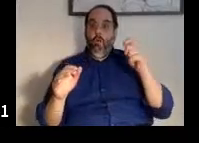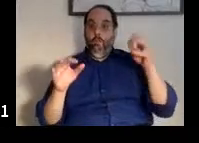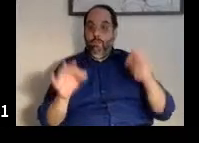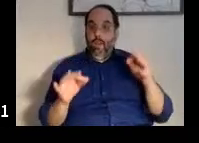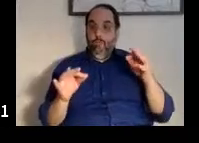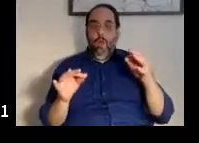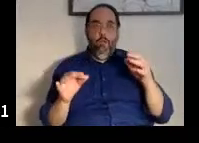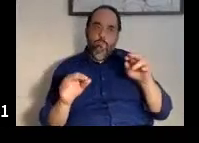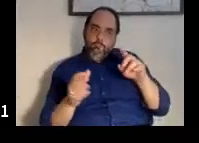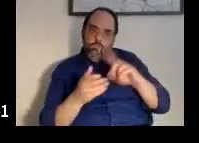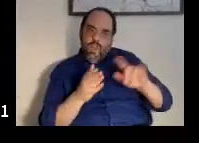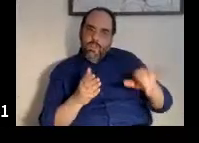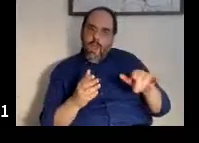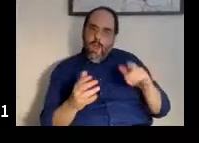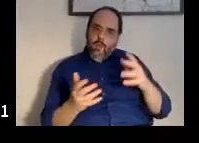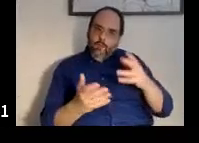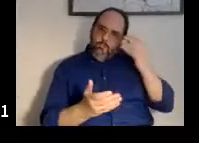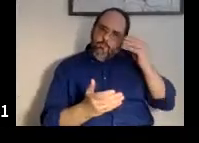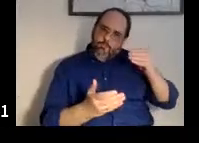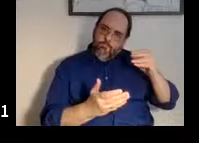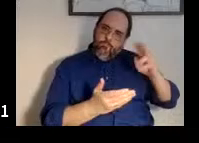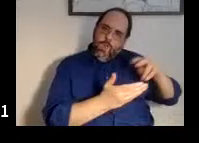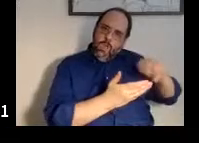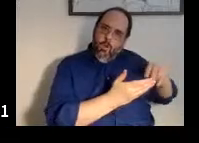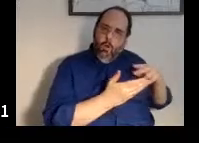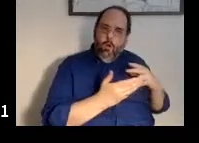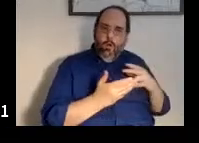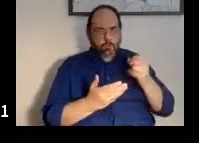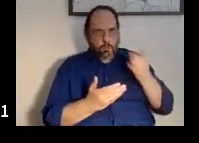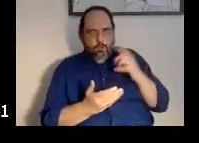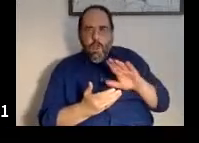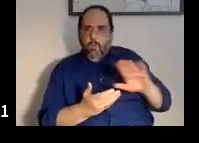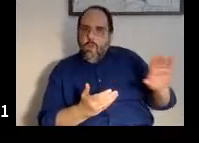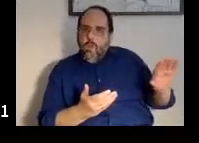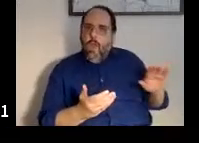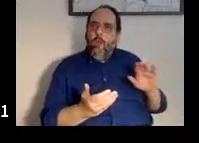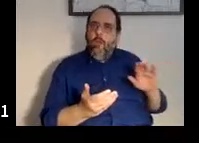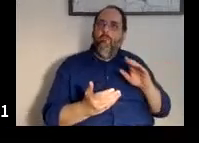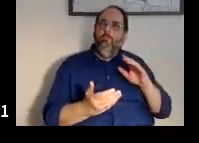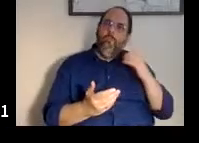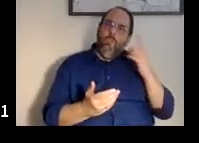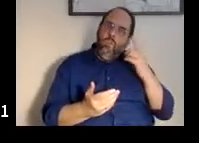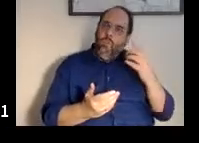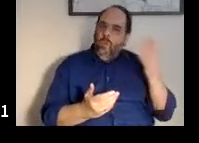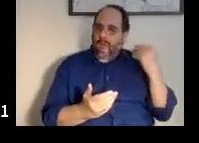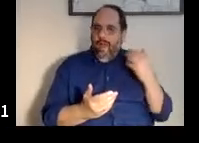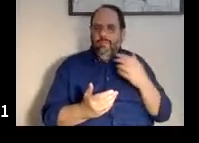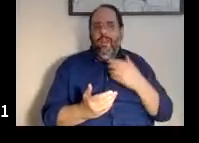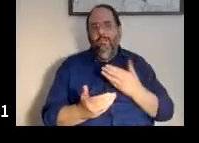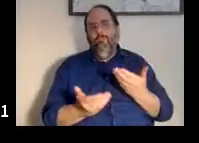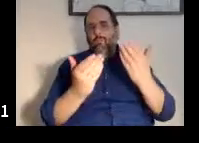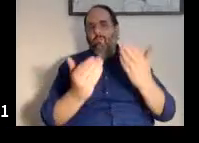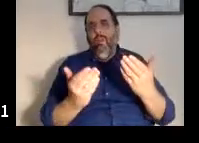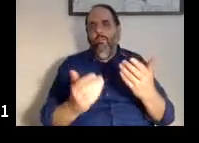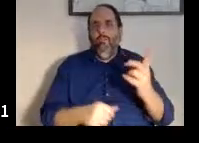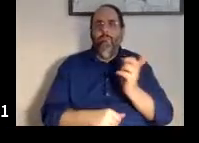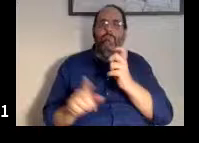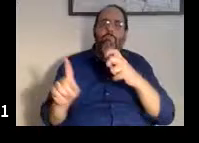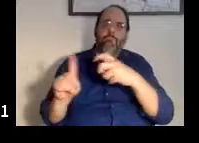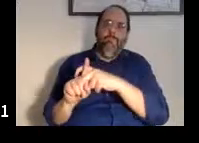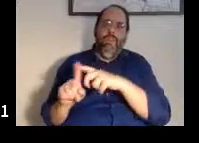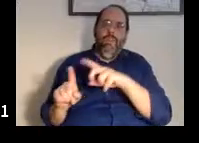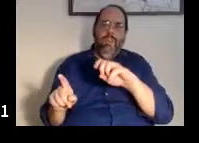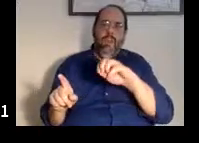could get some knowledge or understanding about what they've considered in the past is what I'd look